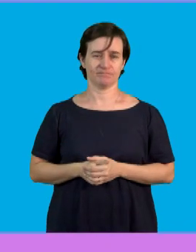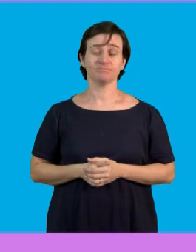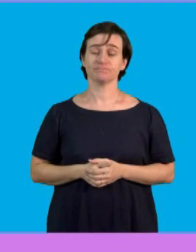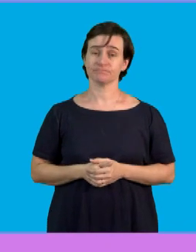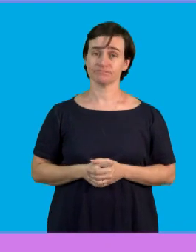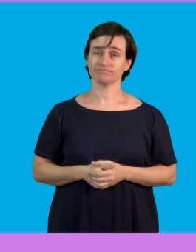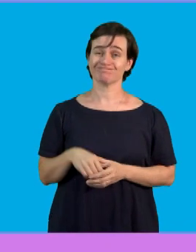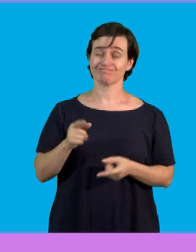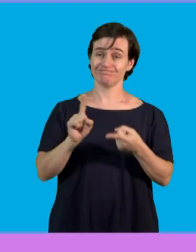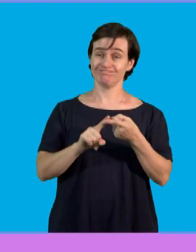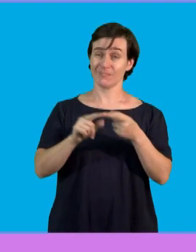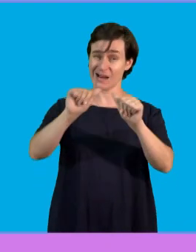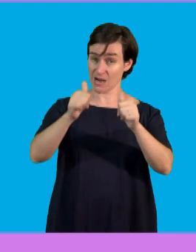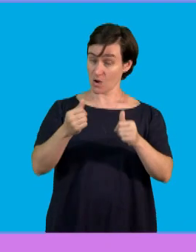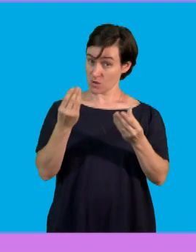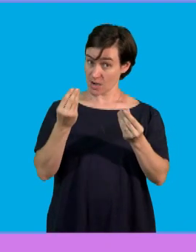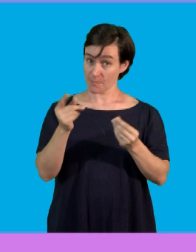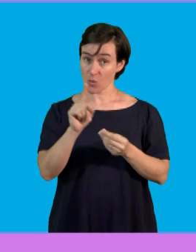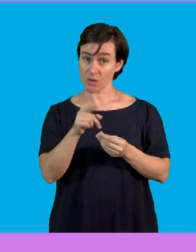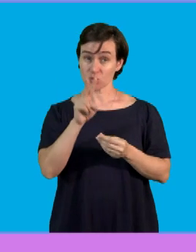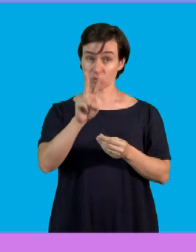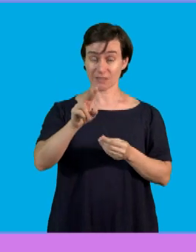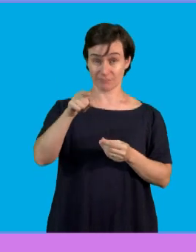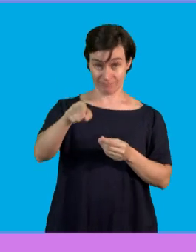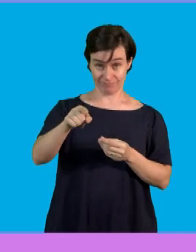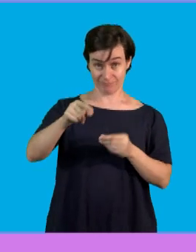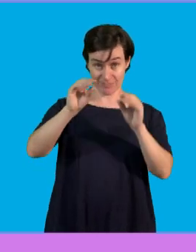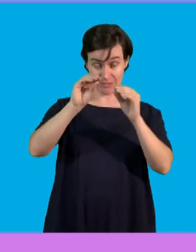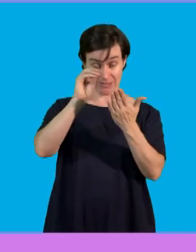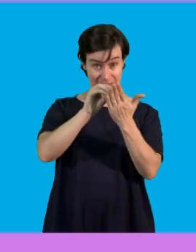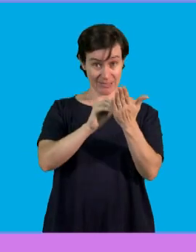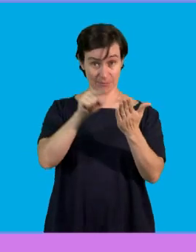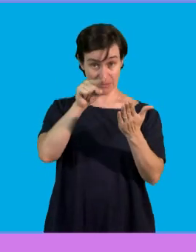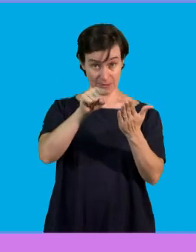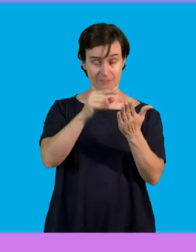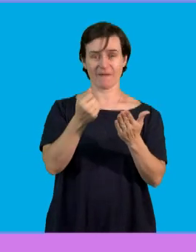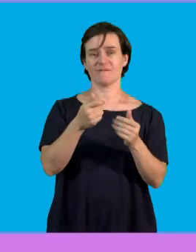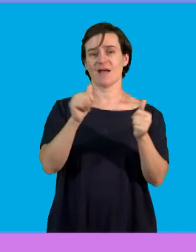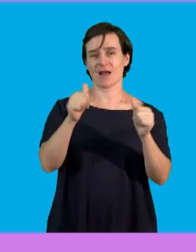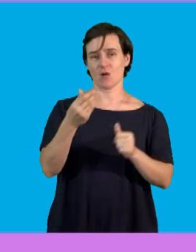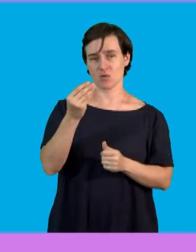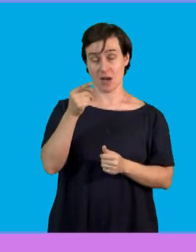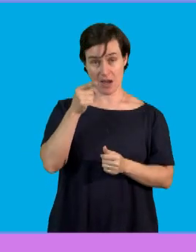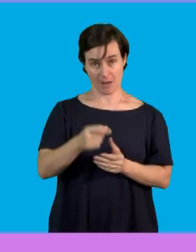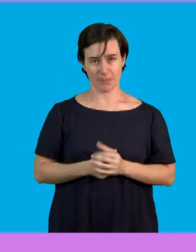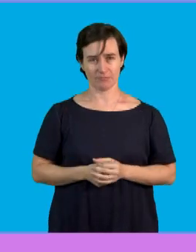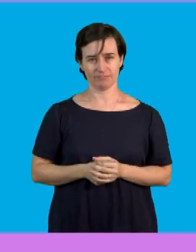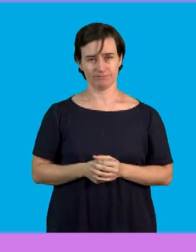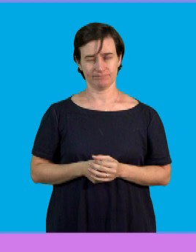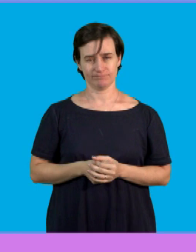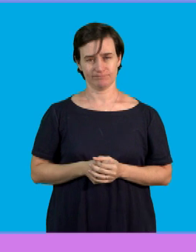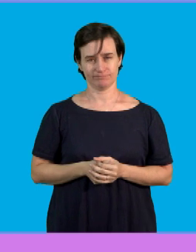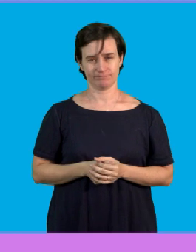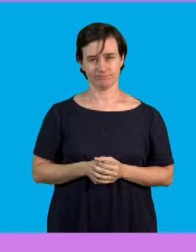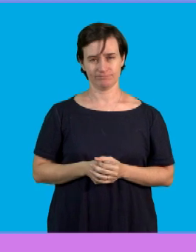the account number. So here on the statement, it says the account number. Your account number is